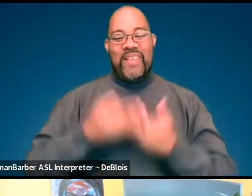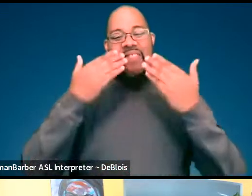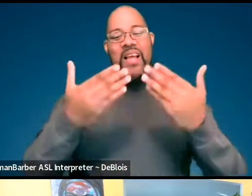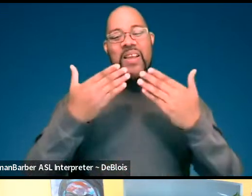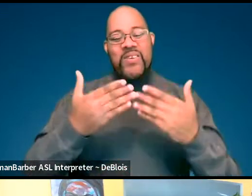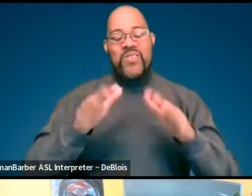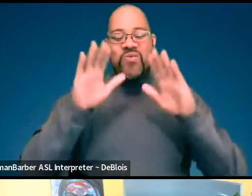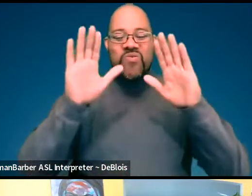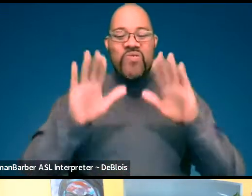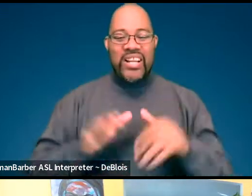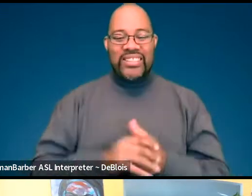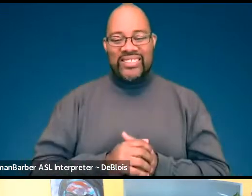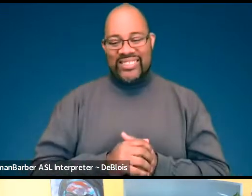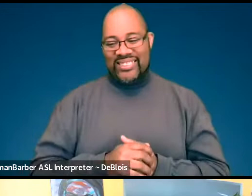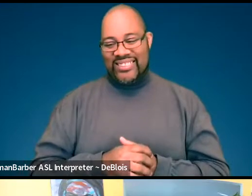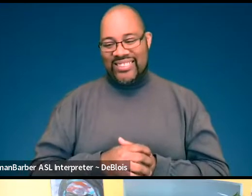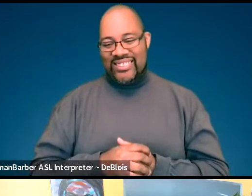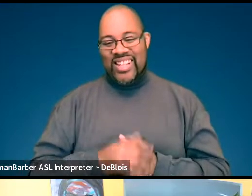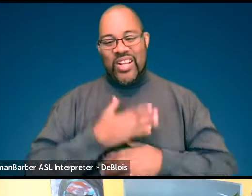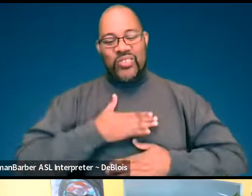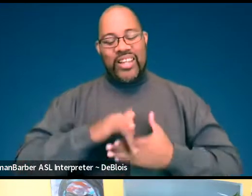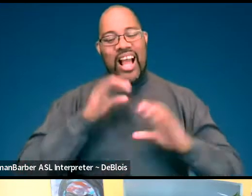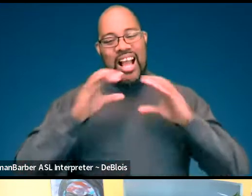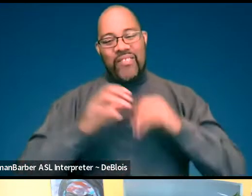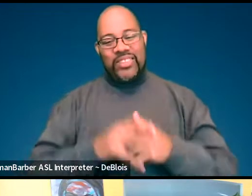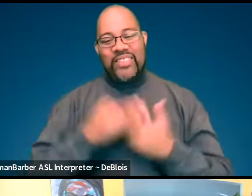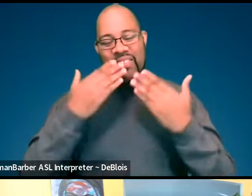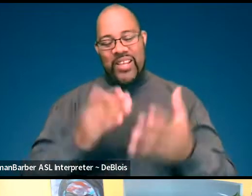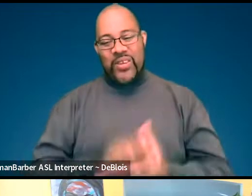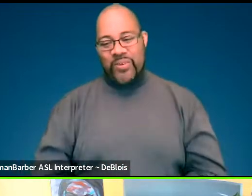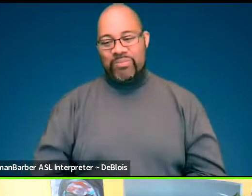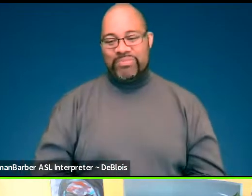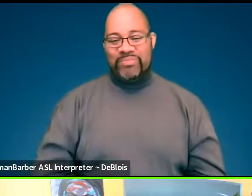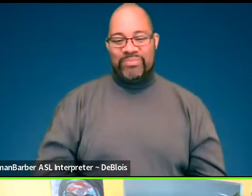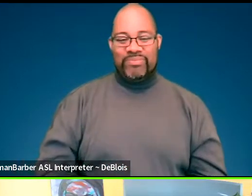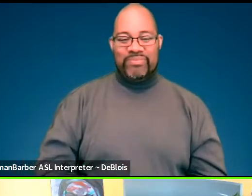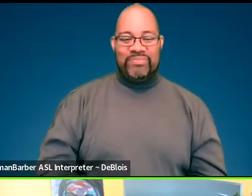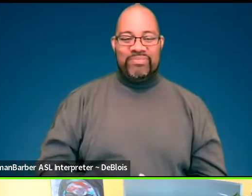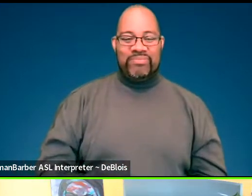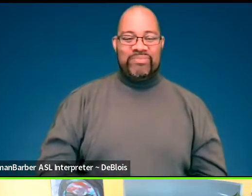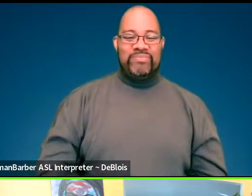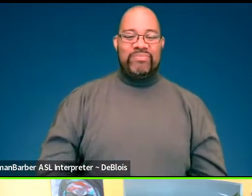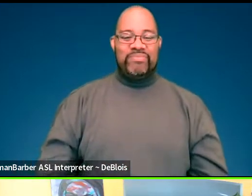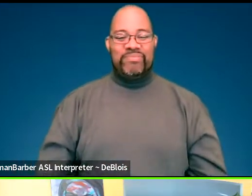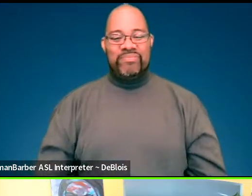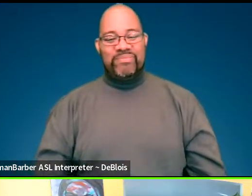a great. Thank you. I enjoyed this conversation. Thank you.